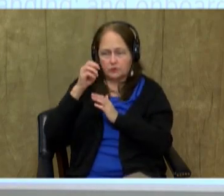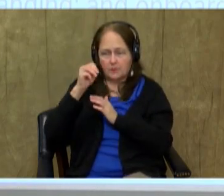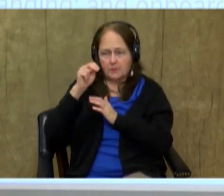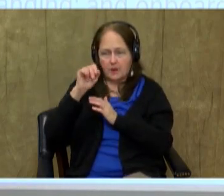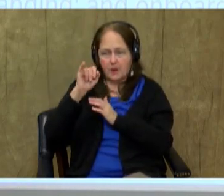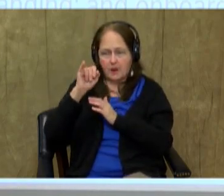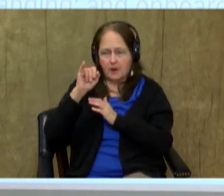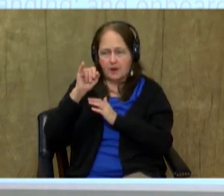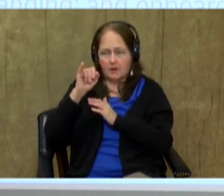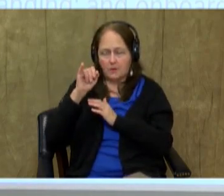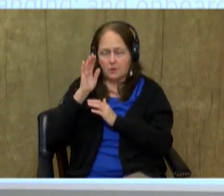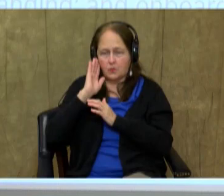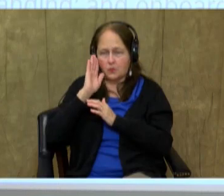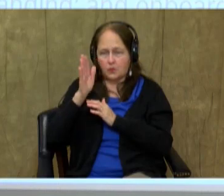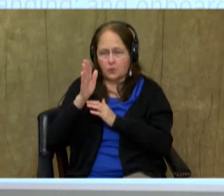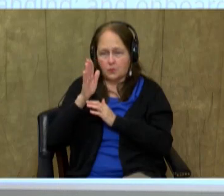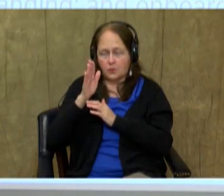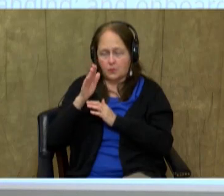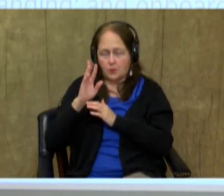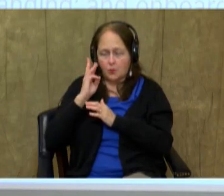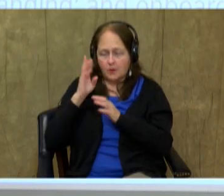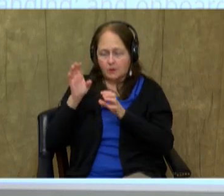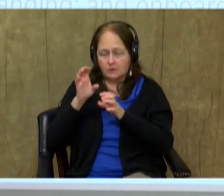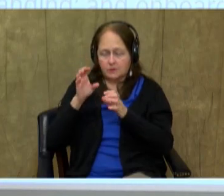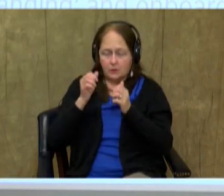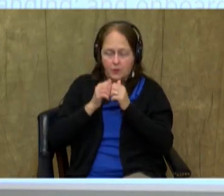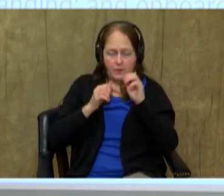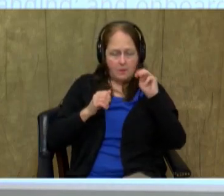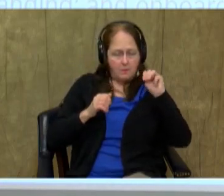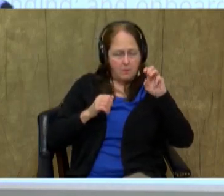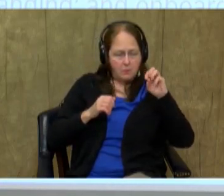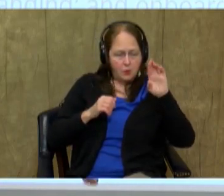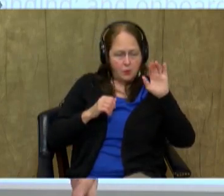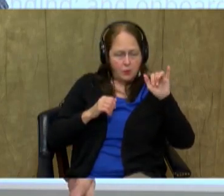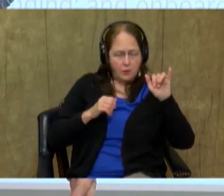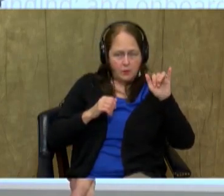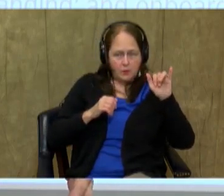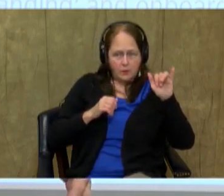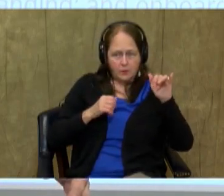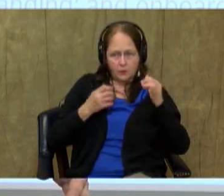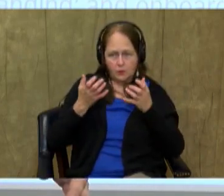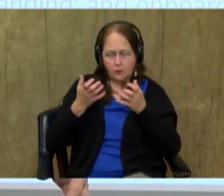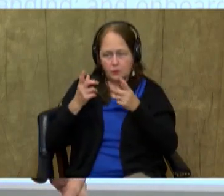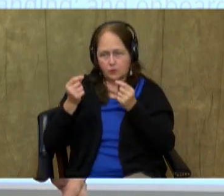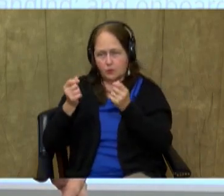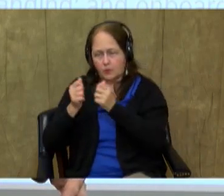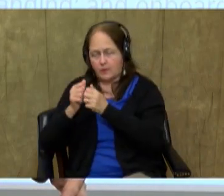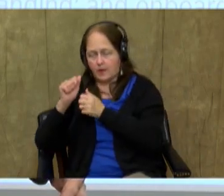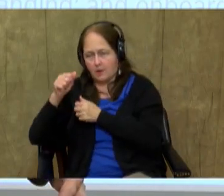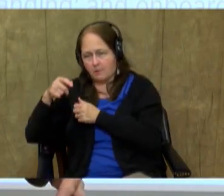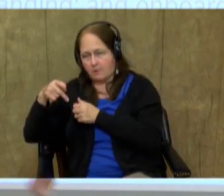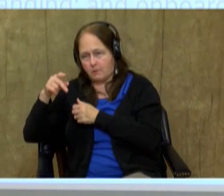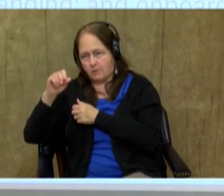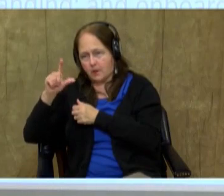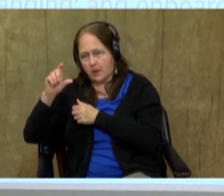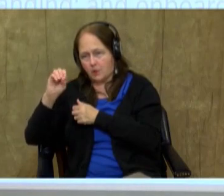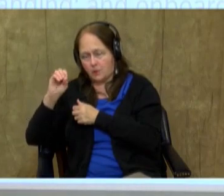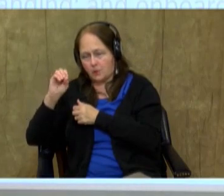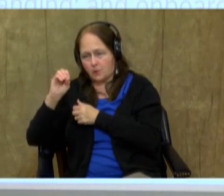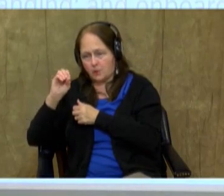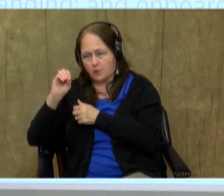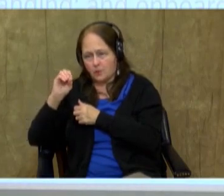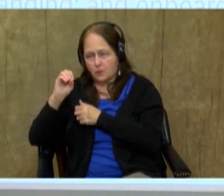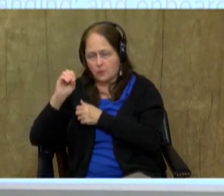to bridge the gap from what we did with Mercury to what we wanted to do with Apollo.